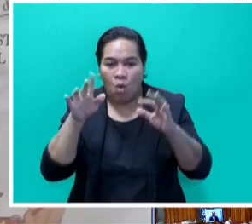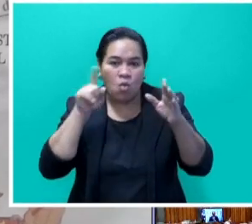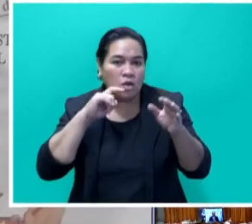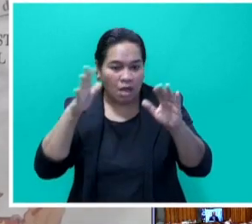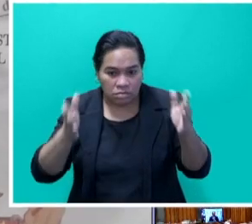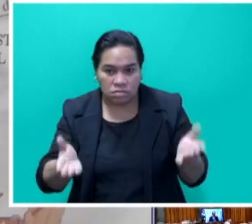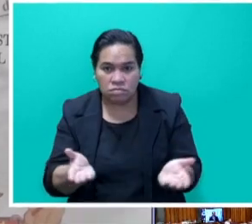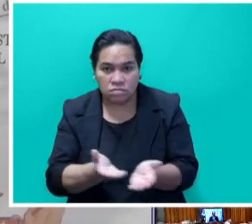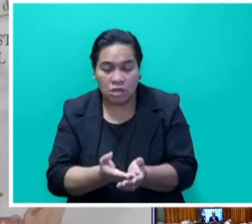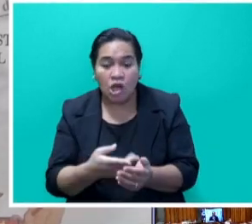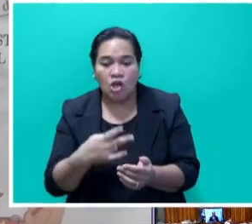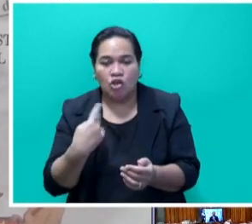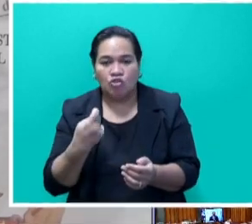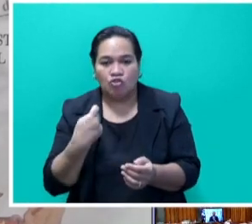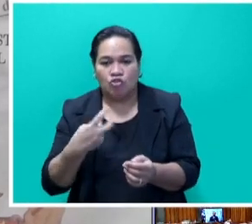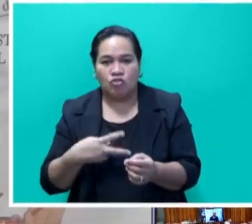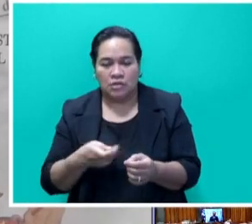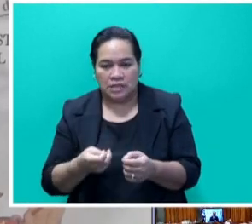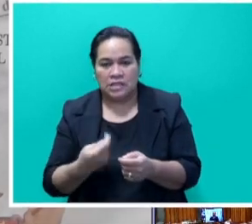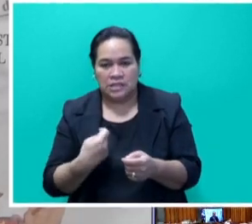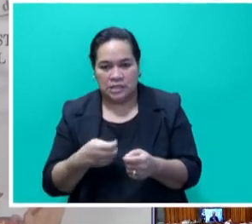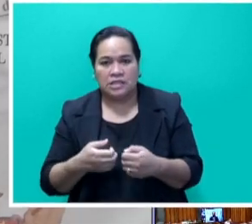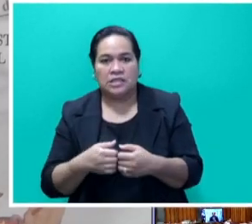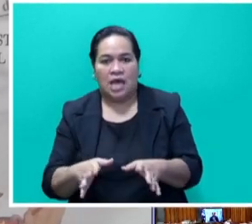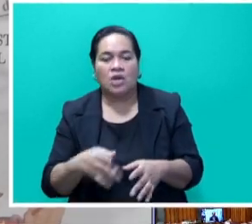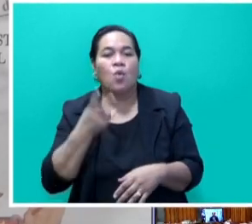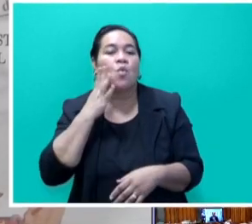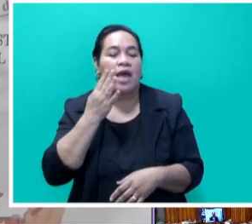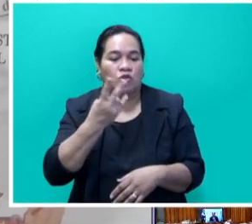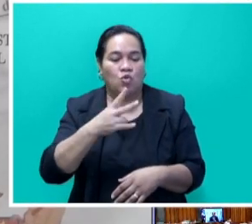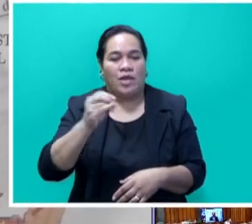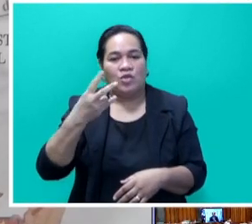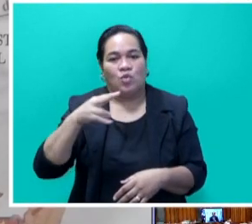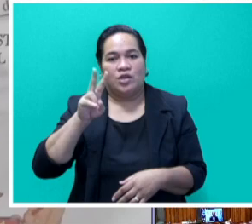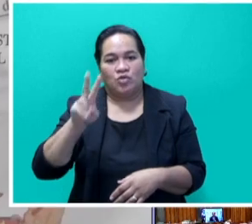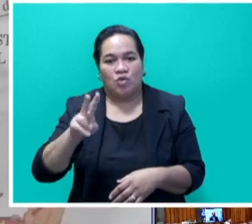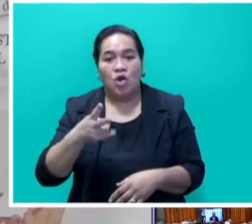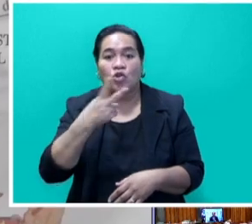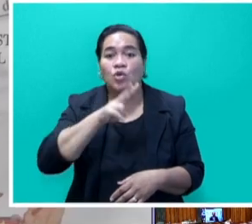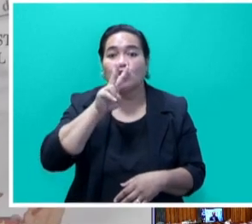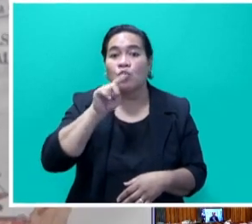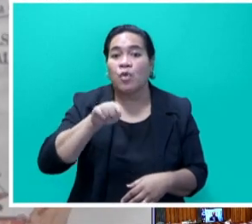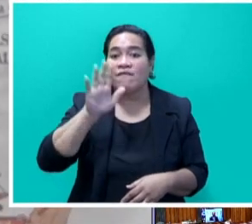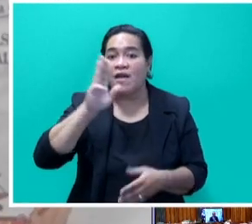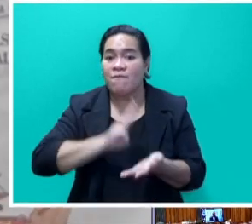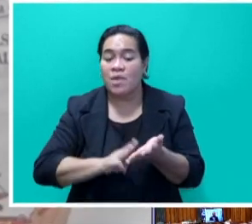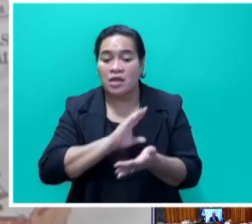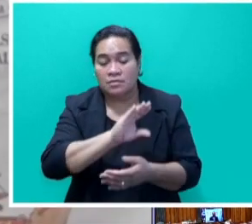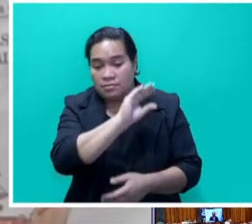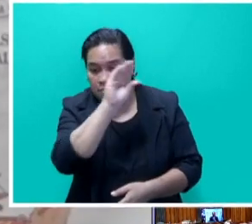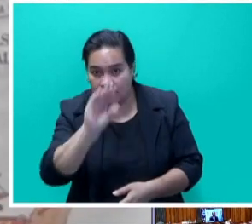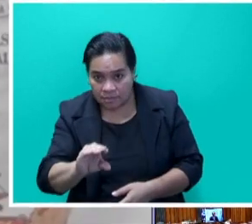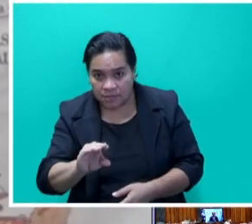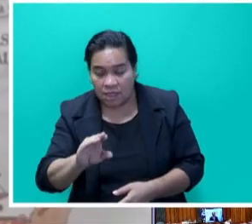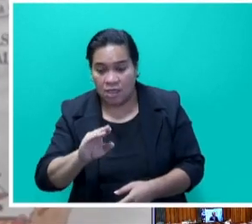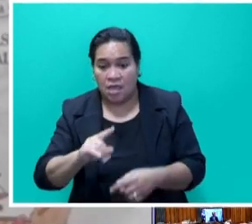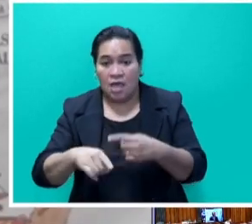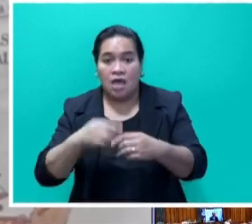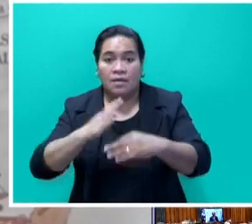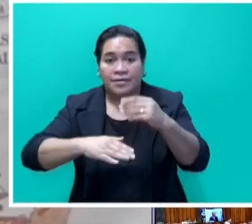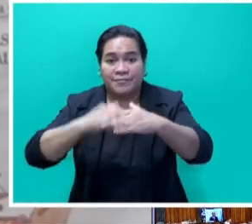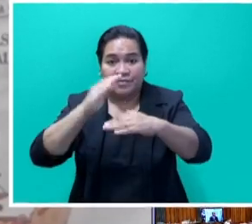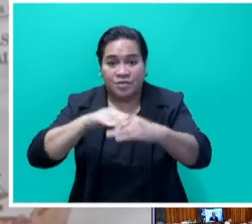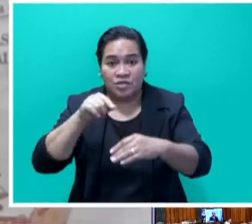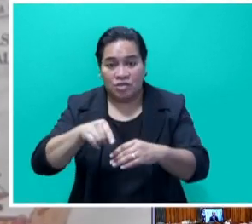expected to be commissioned in December of 2022. 20.25 million is allocated to complete the ongoing construction